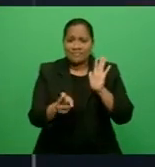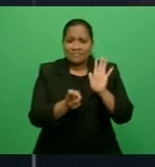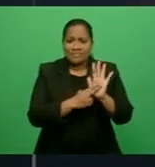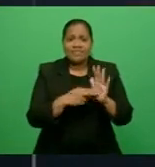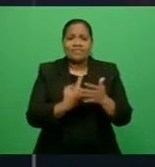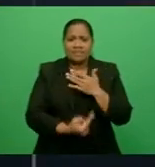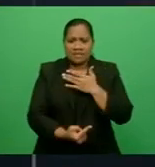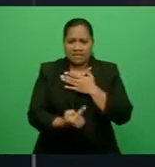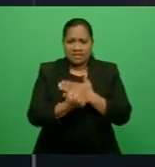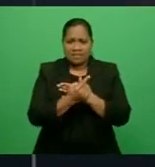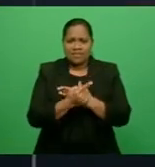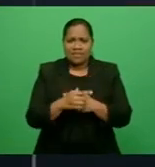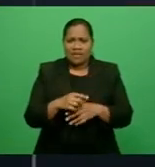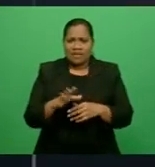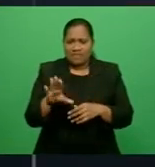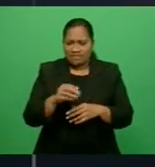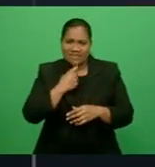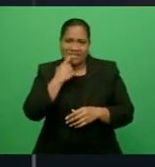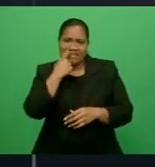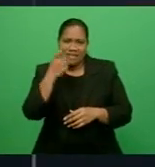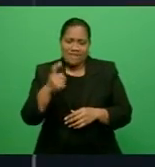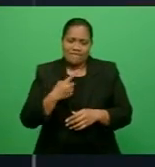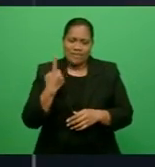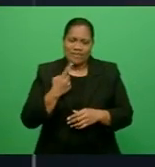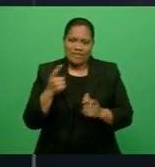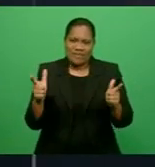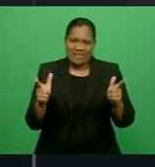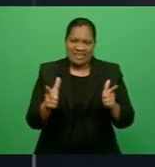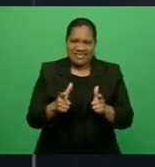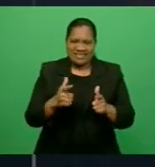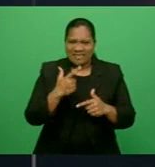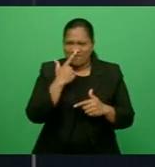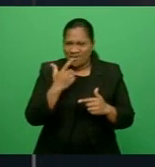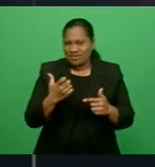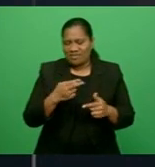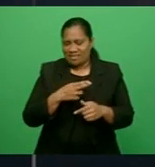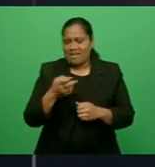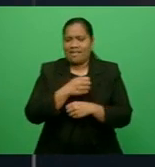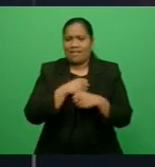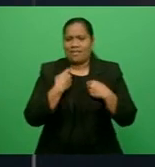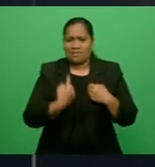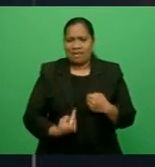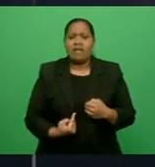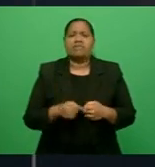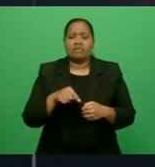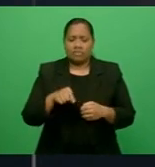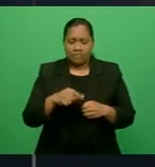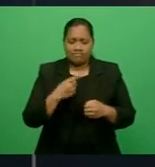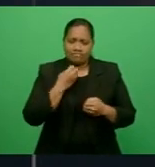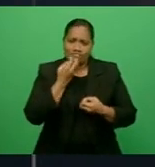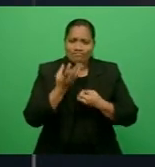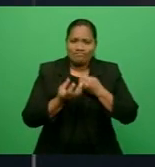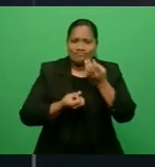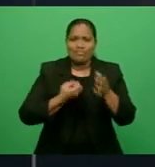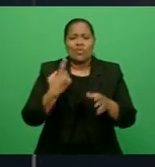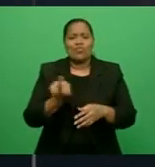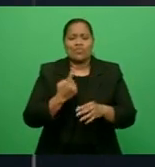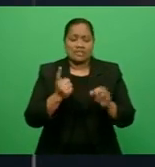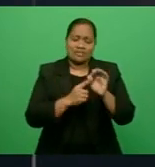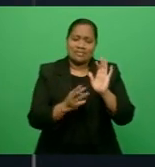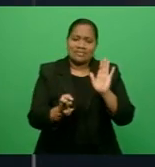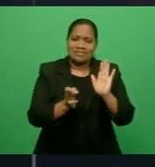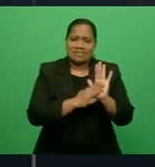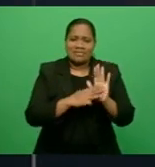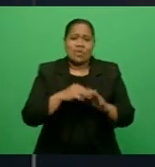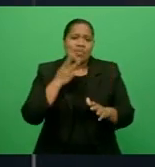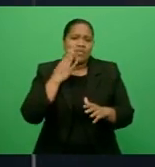been driven by genuine care for those less fortunate than ourselves. These were the sentiments shared by Prime Minister Voreqe Bainimarama while